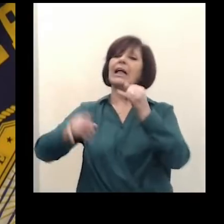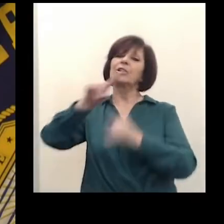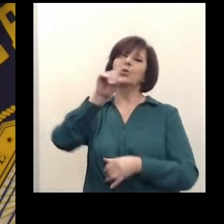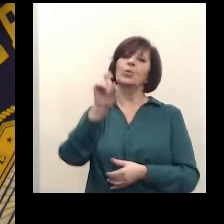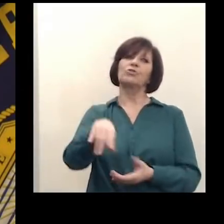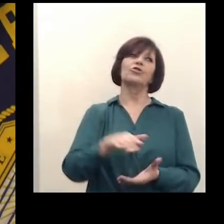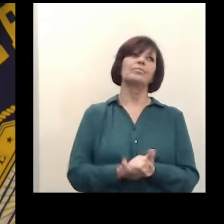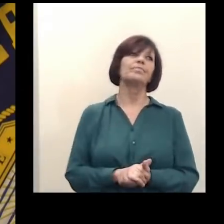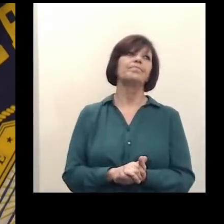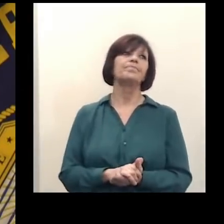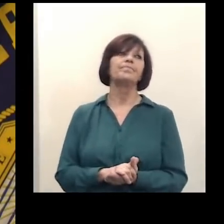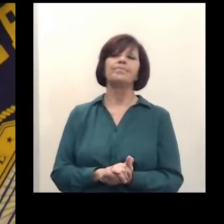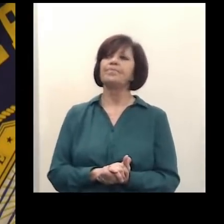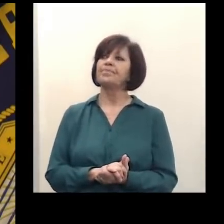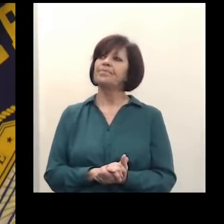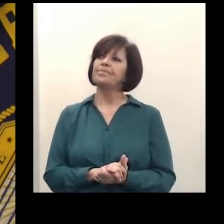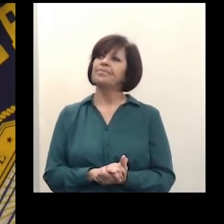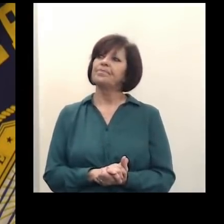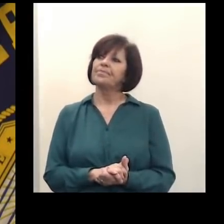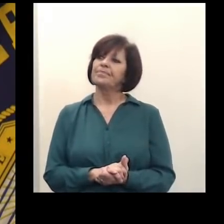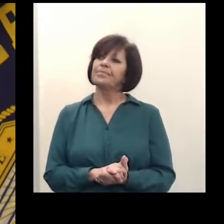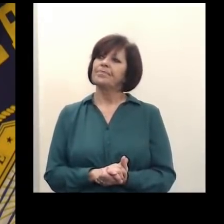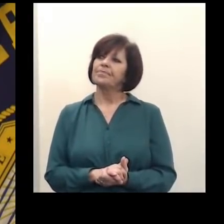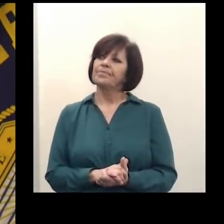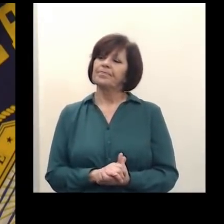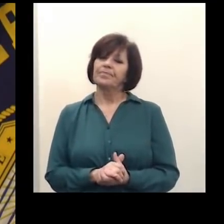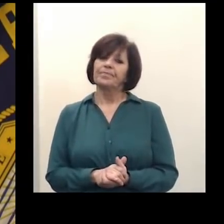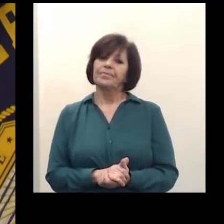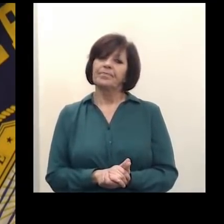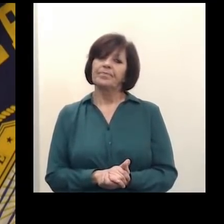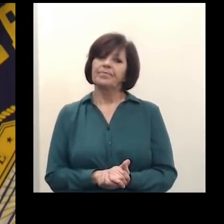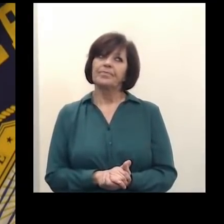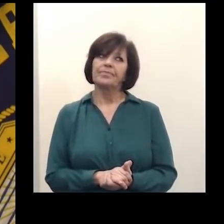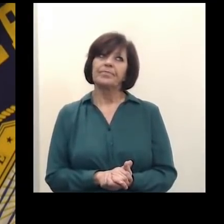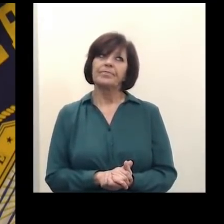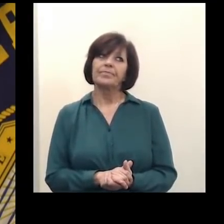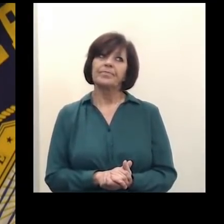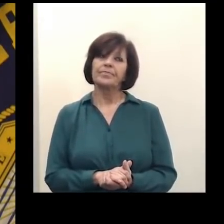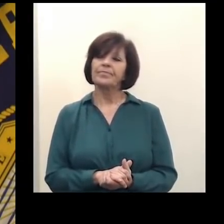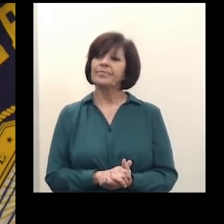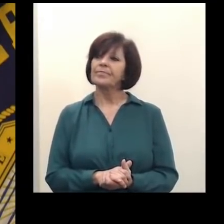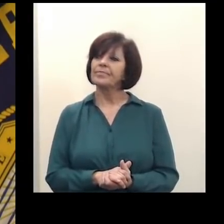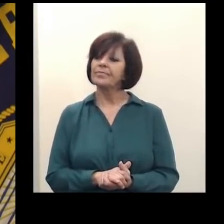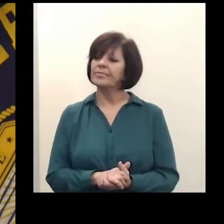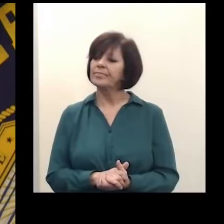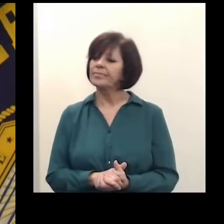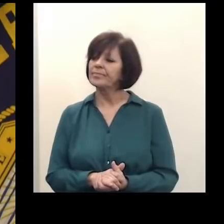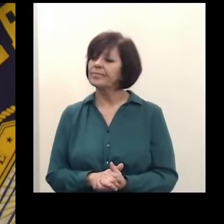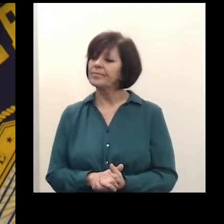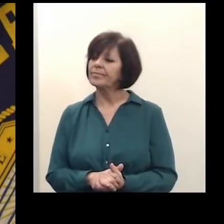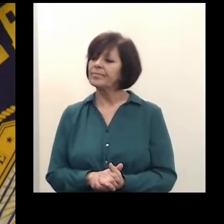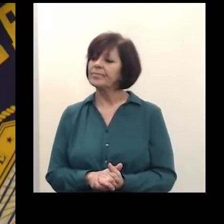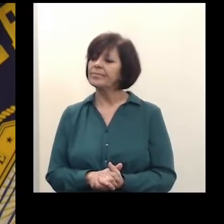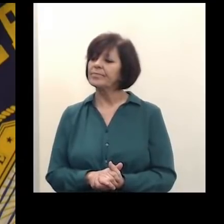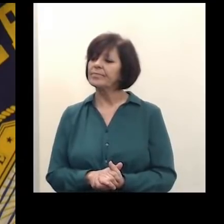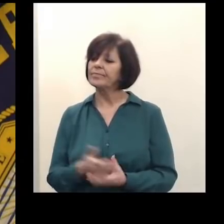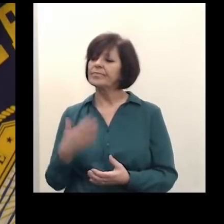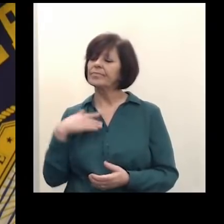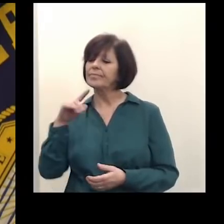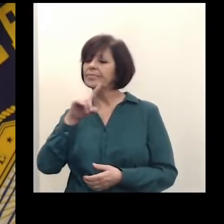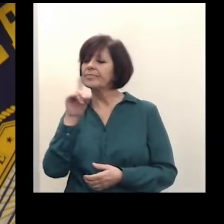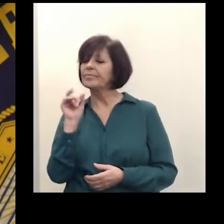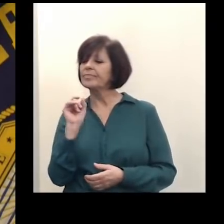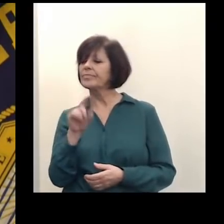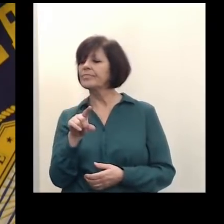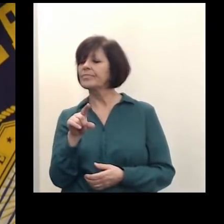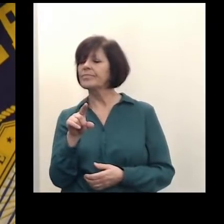Olivia Dance, Fox 29. Sorry I didn't get to you earlier. I just saw your name down there. No worries, County Executive. Yeah, my question was kind of going along with some of the